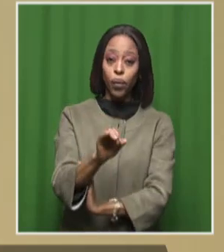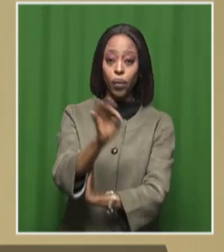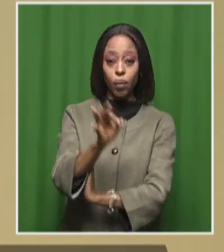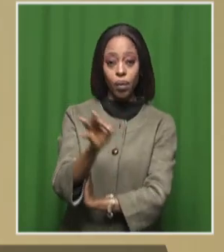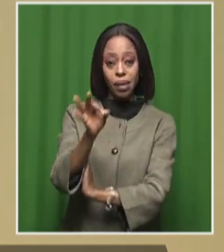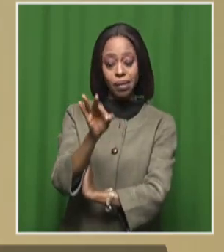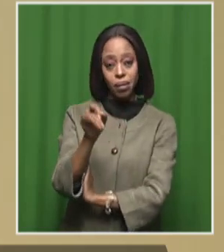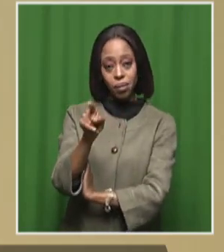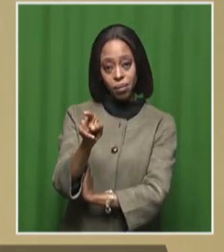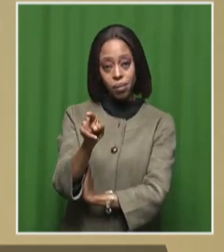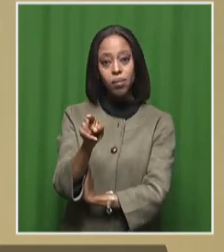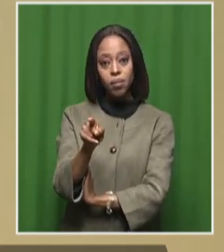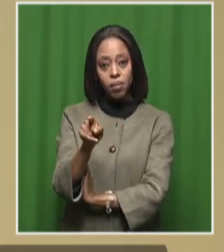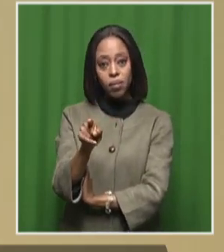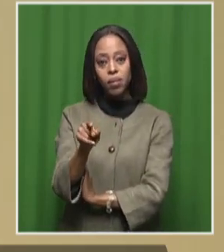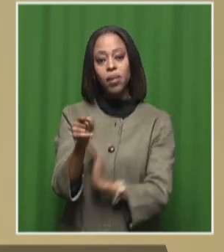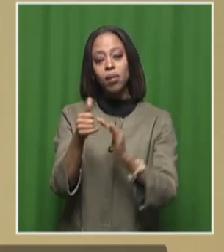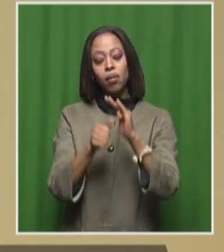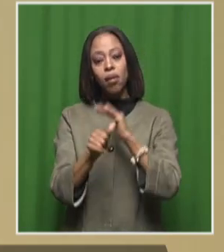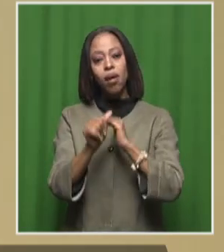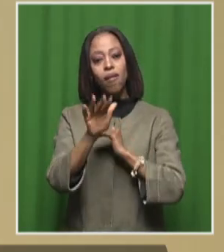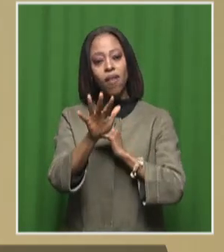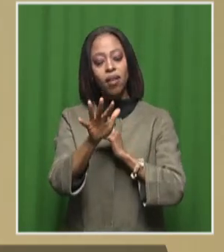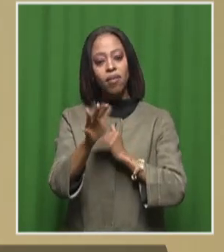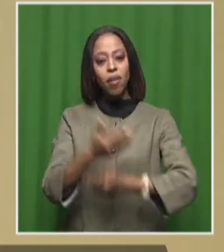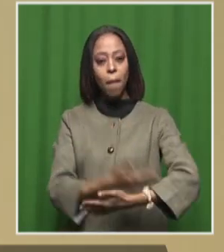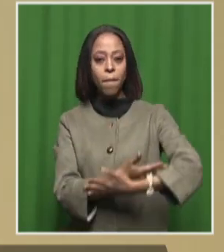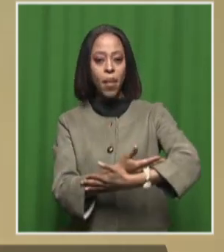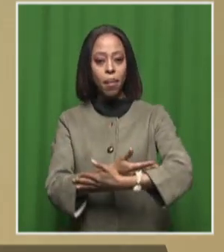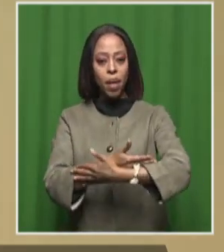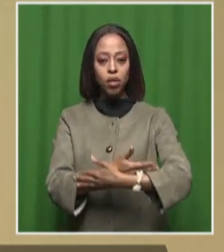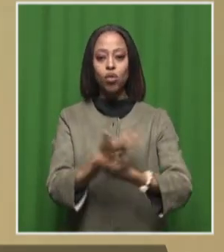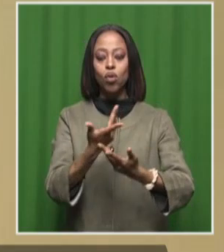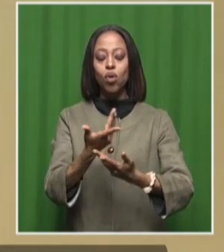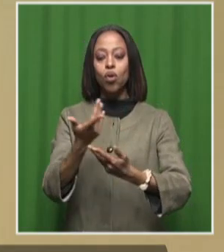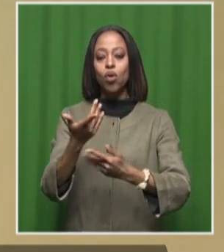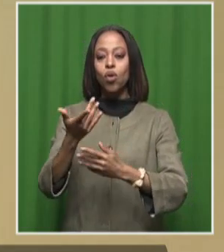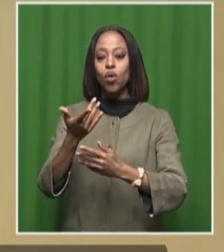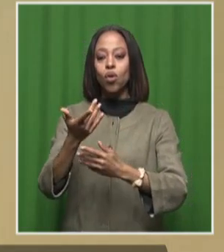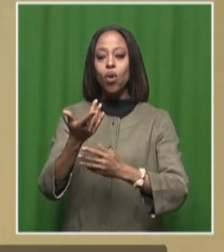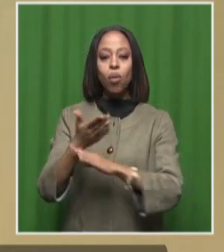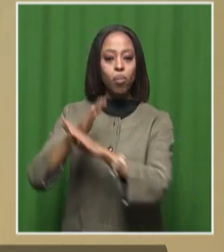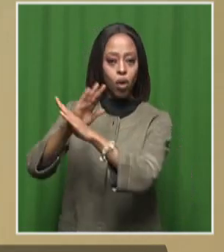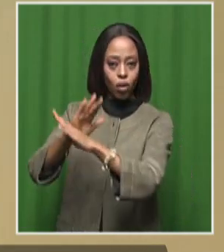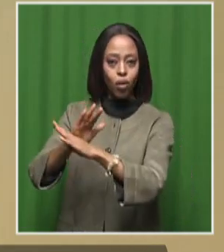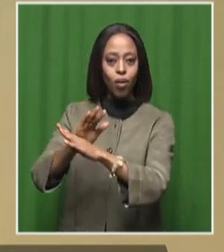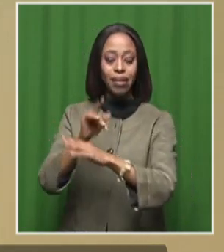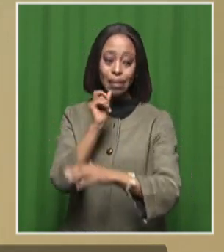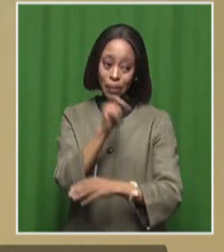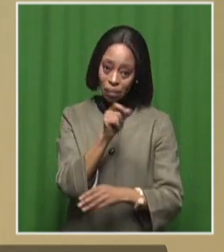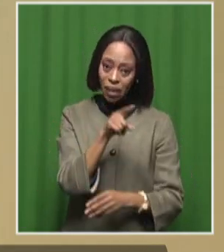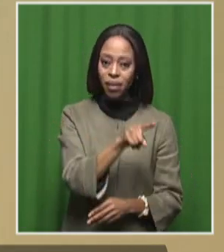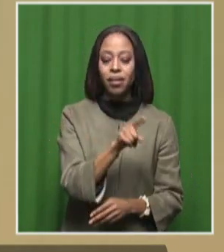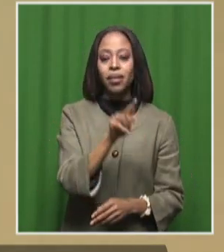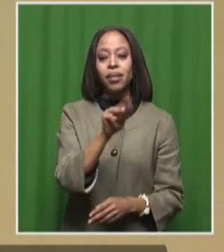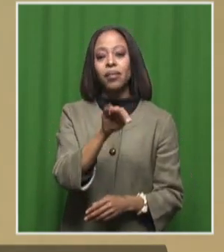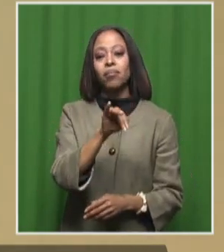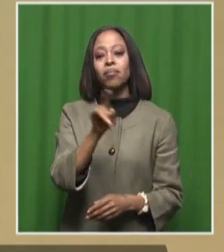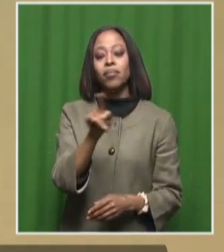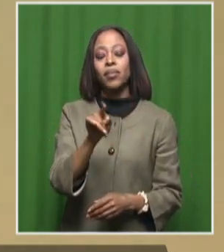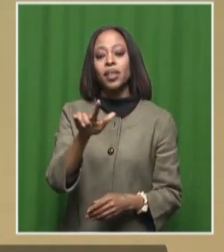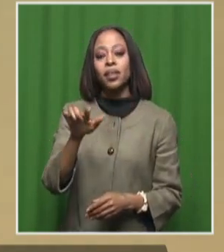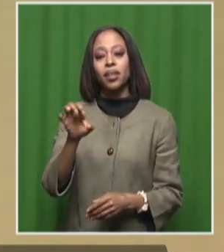of under 5 deaths that were averted by vaccination was thanks to measles. And we have to really profit